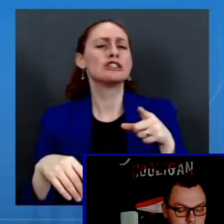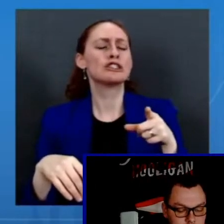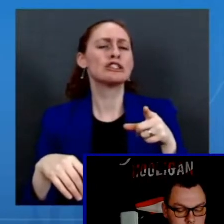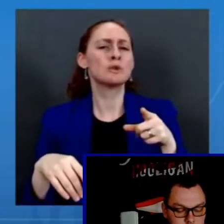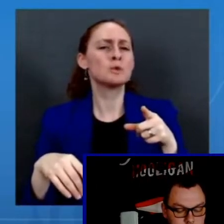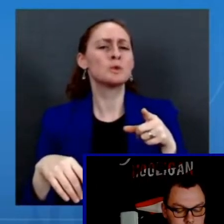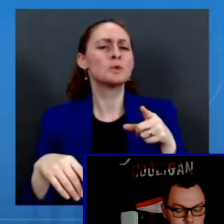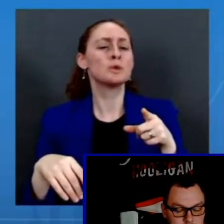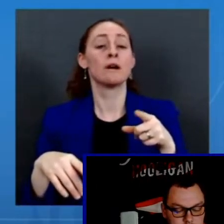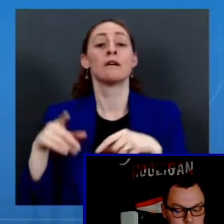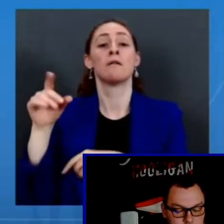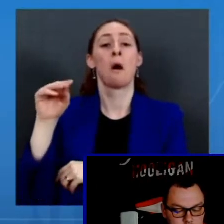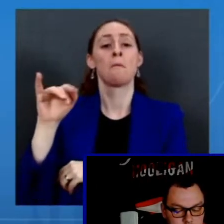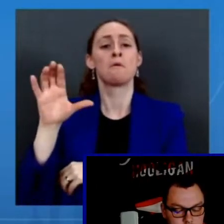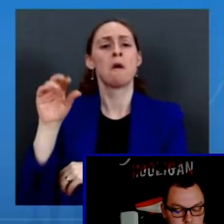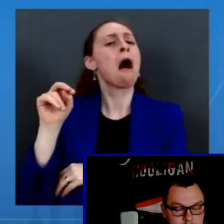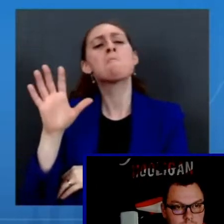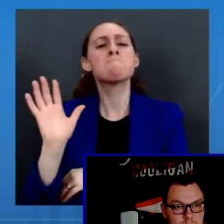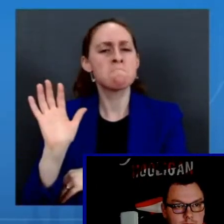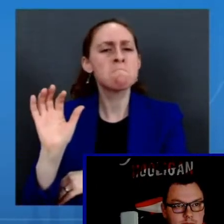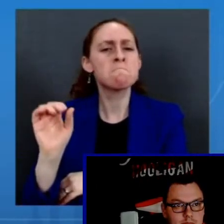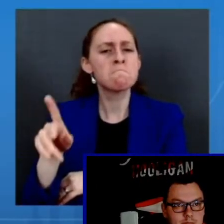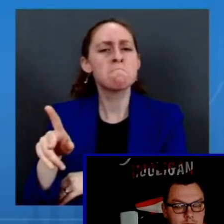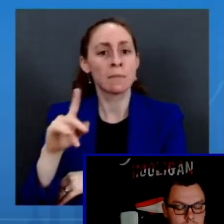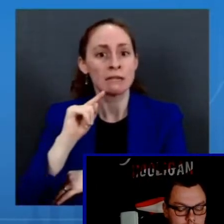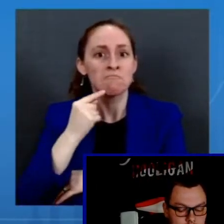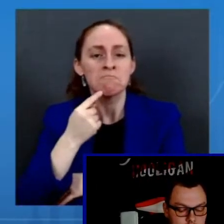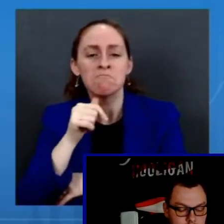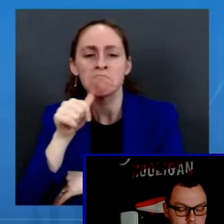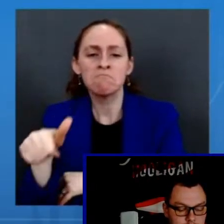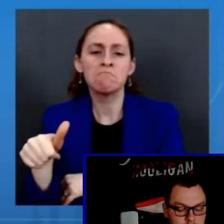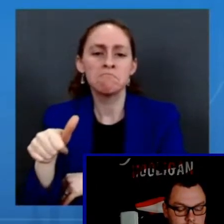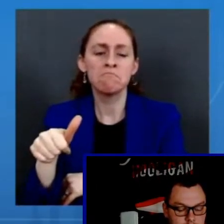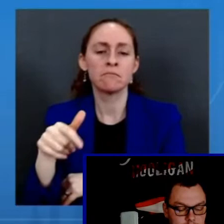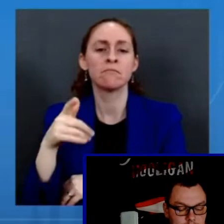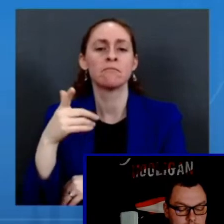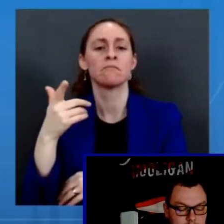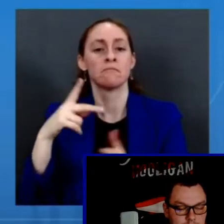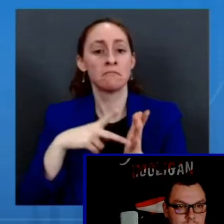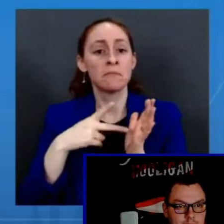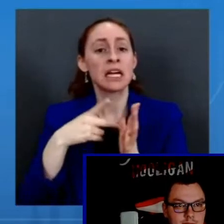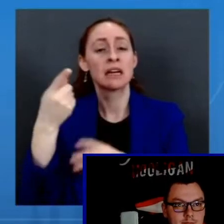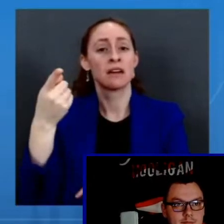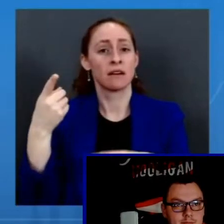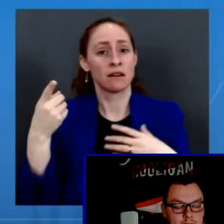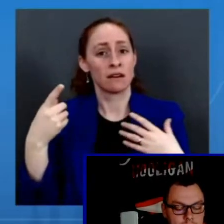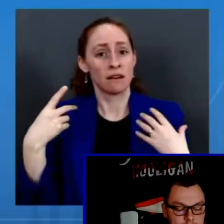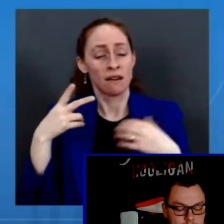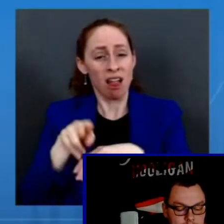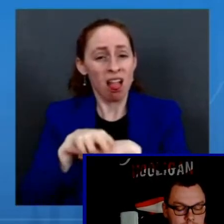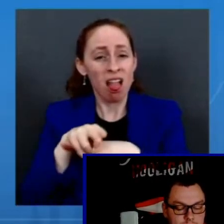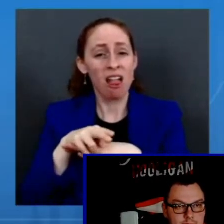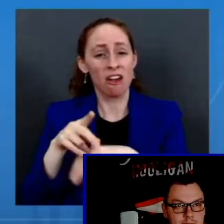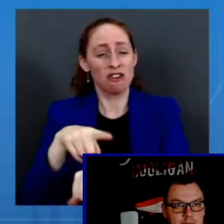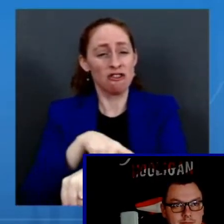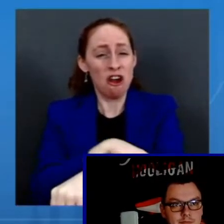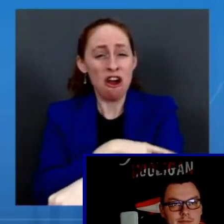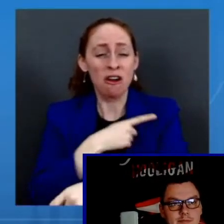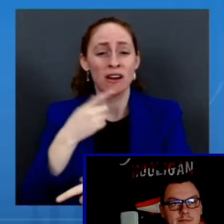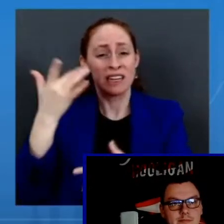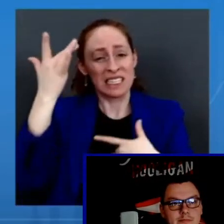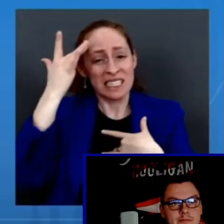hospital stay, and the need for supplemental oxygen therapy. Recently,